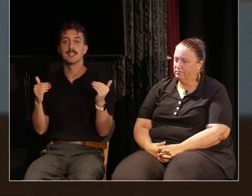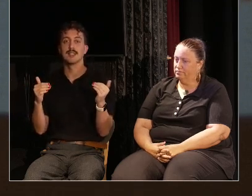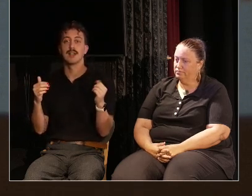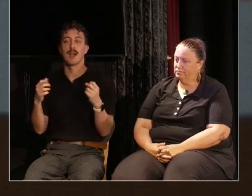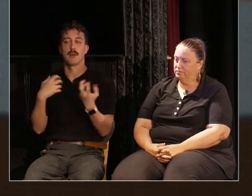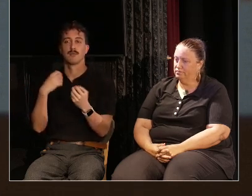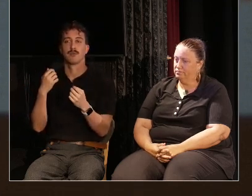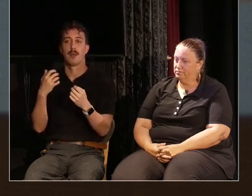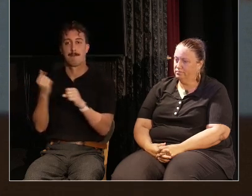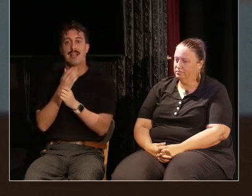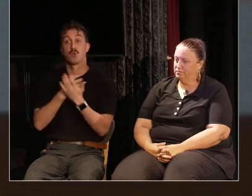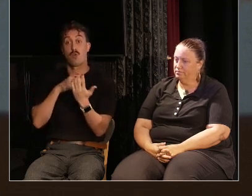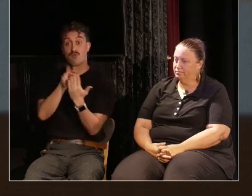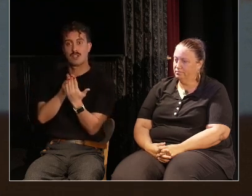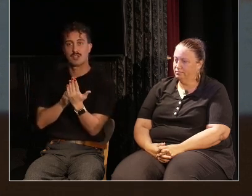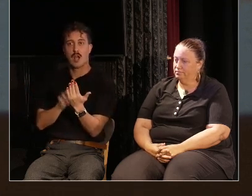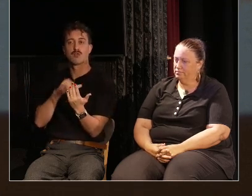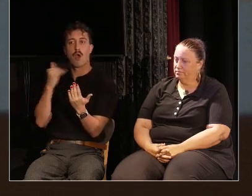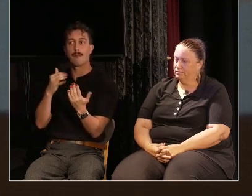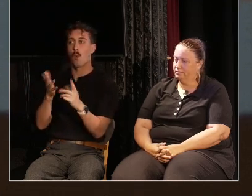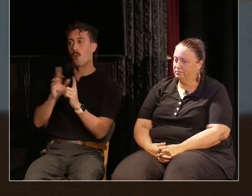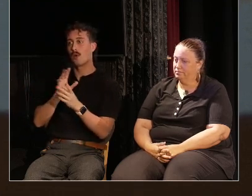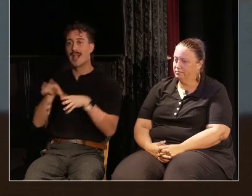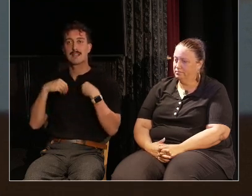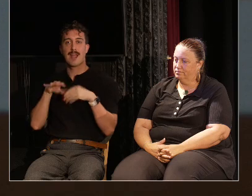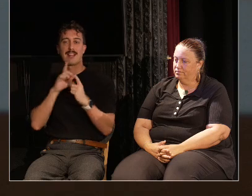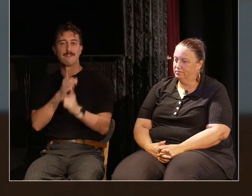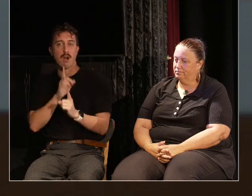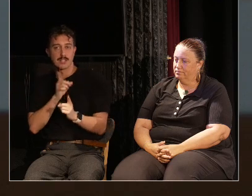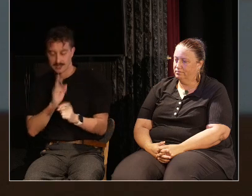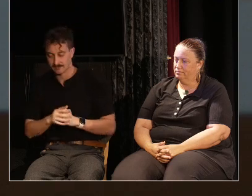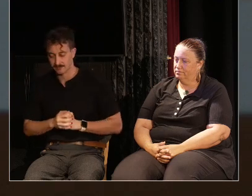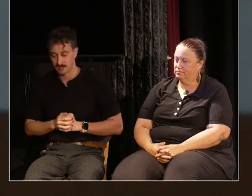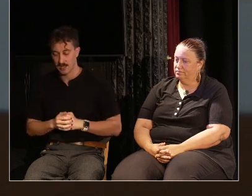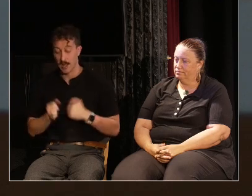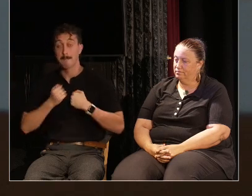take any other advice that's required. And look, my view as a legislator is that